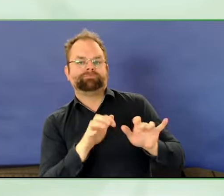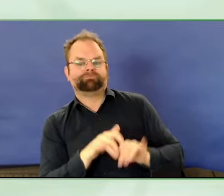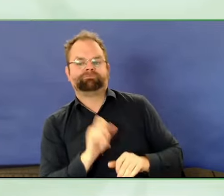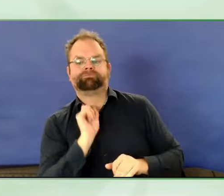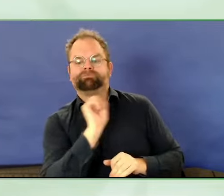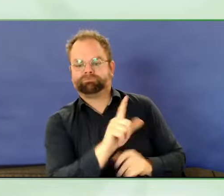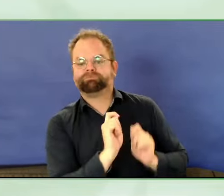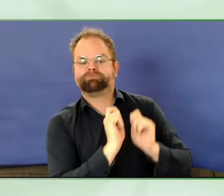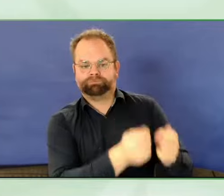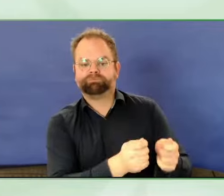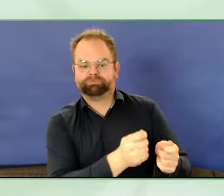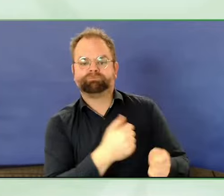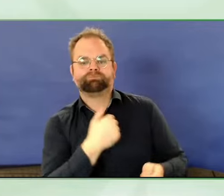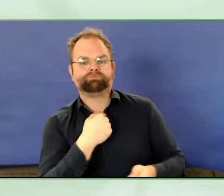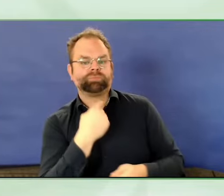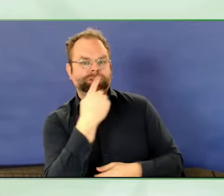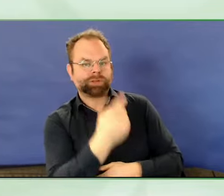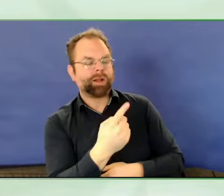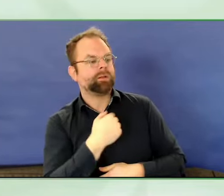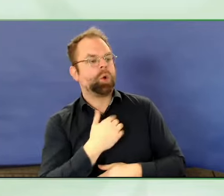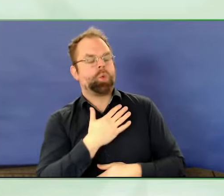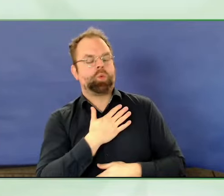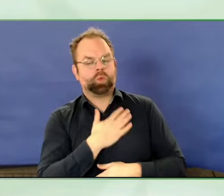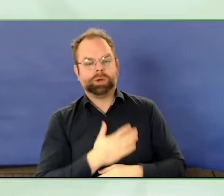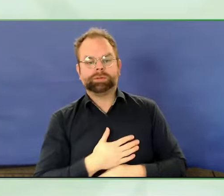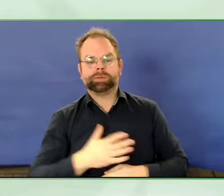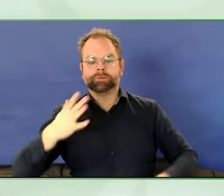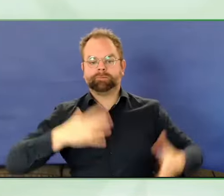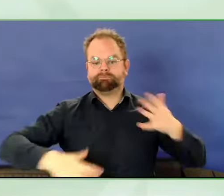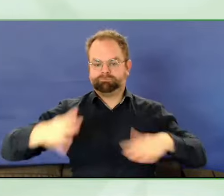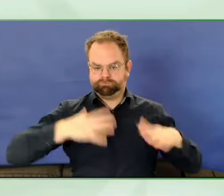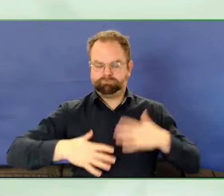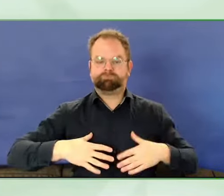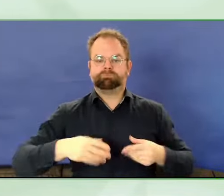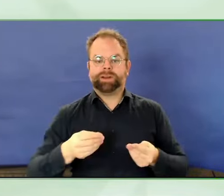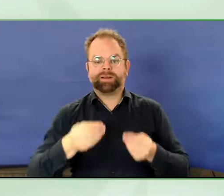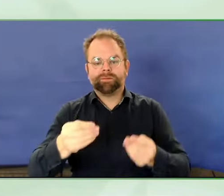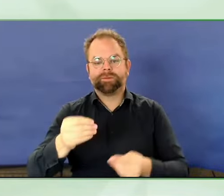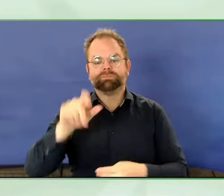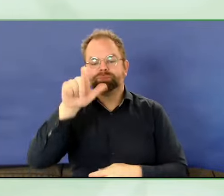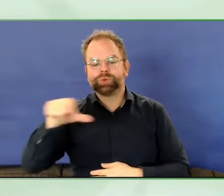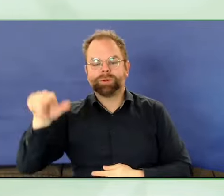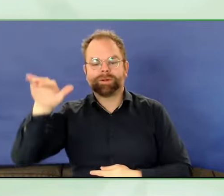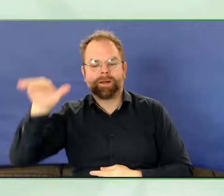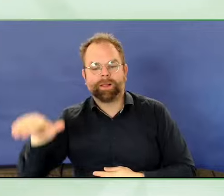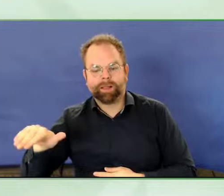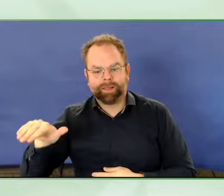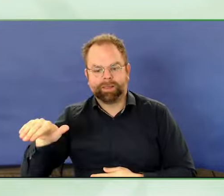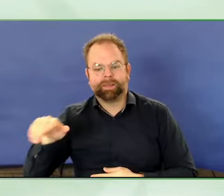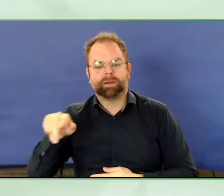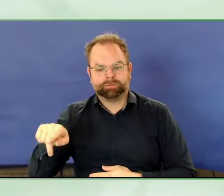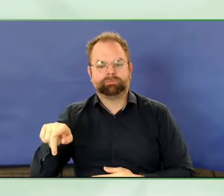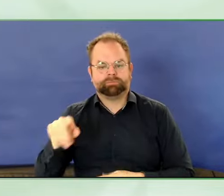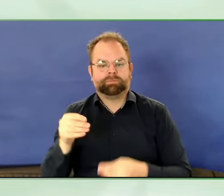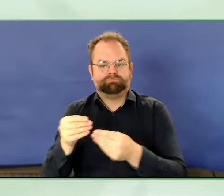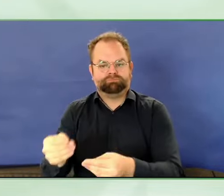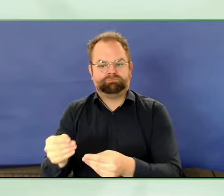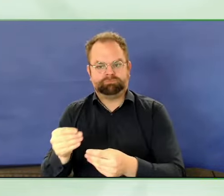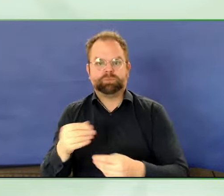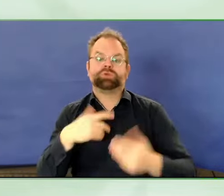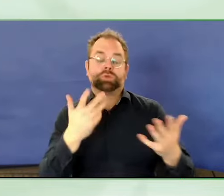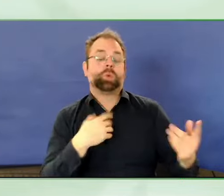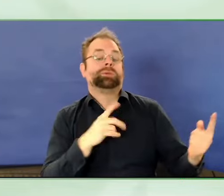of Augenhoehe is a company which created a size chart system for short stature people, and for 10 years we collected